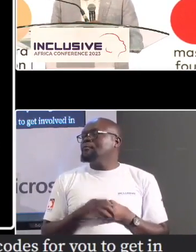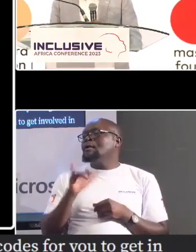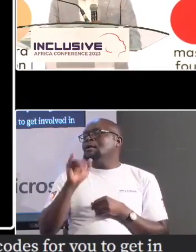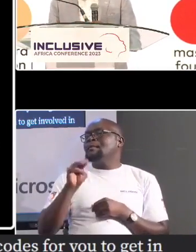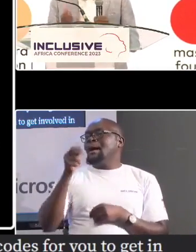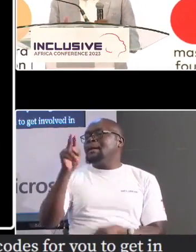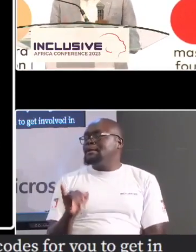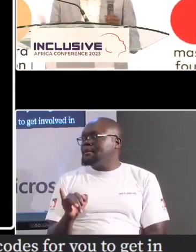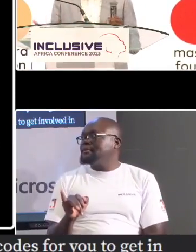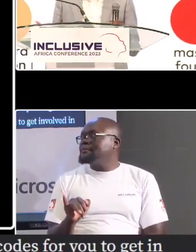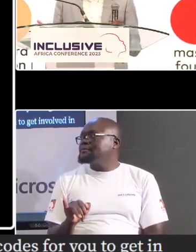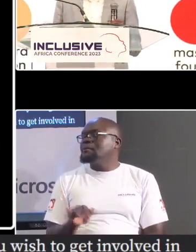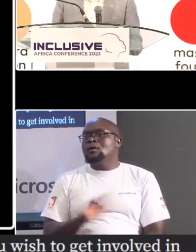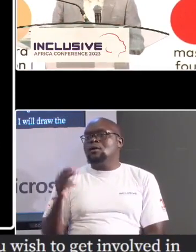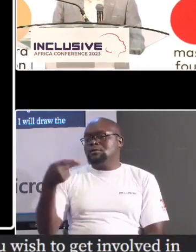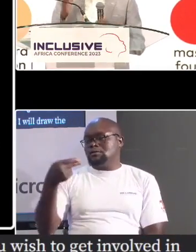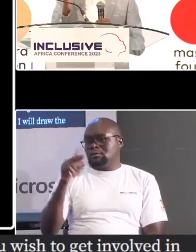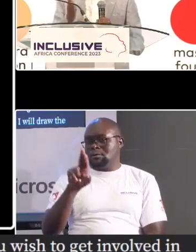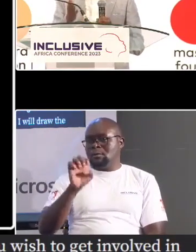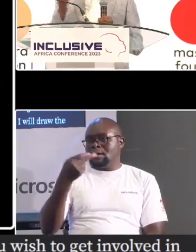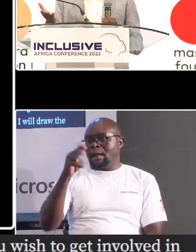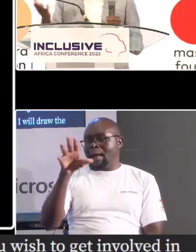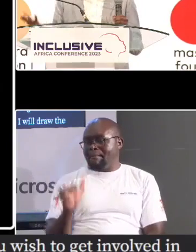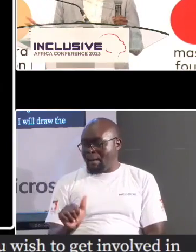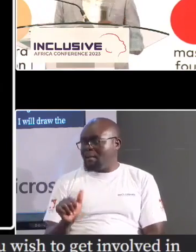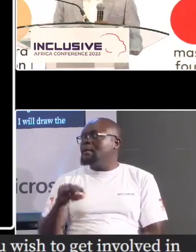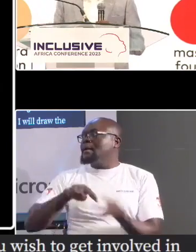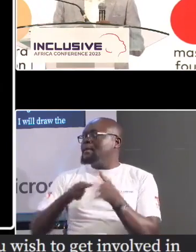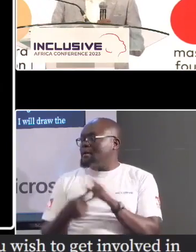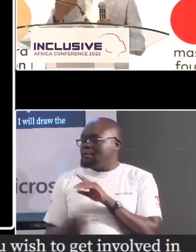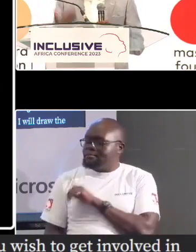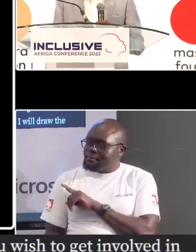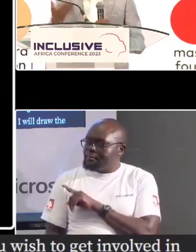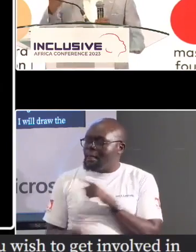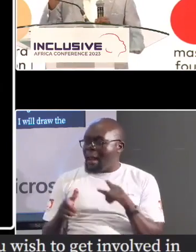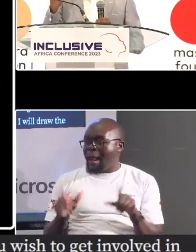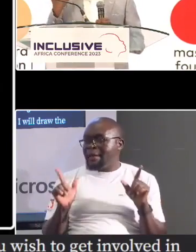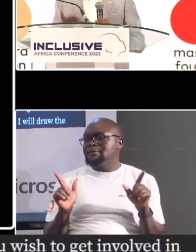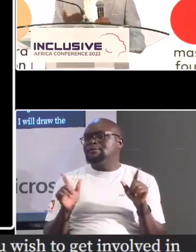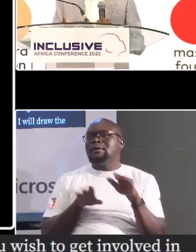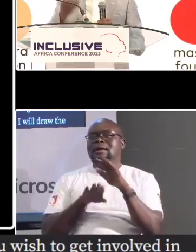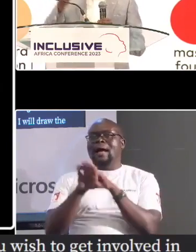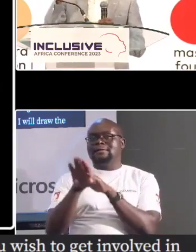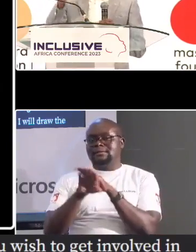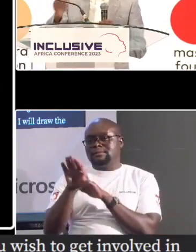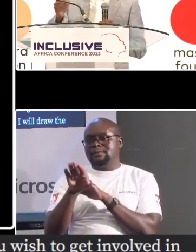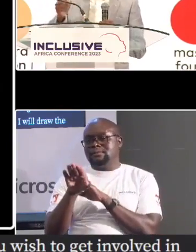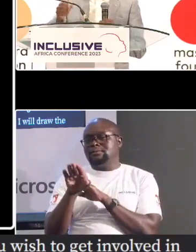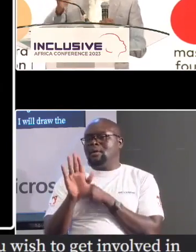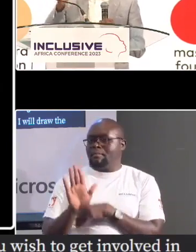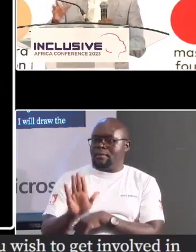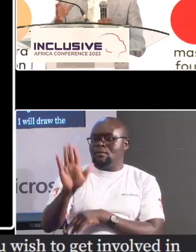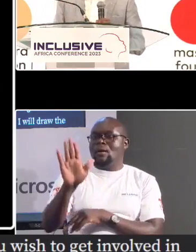imani na rehema, and hi ni mapenzi. Let accessibility be